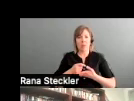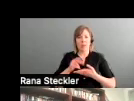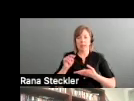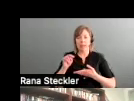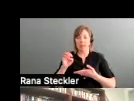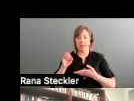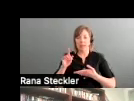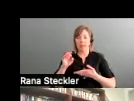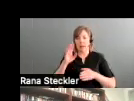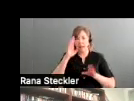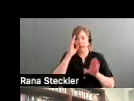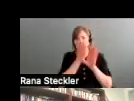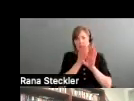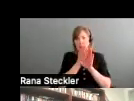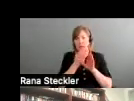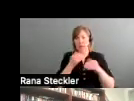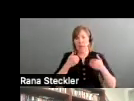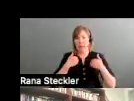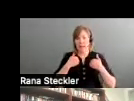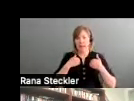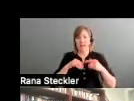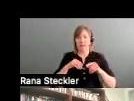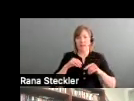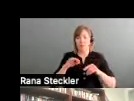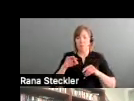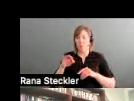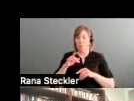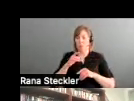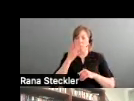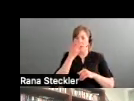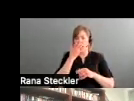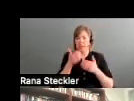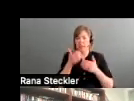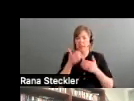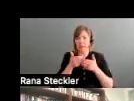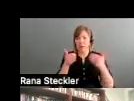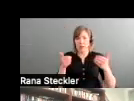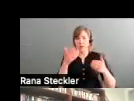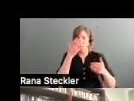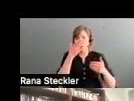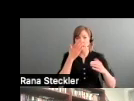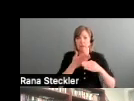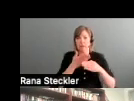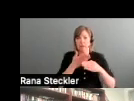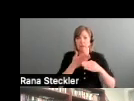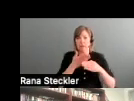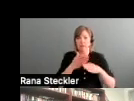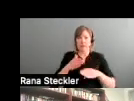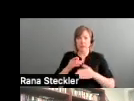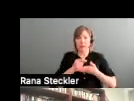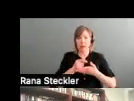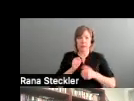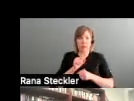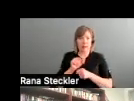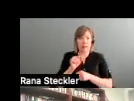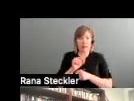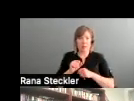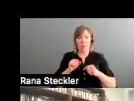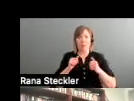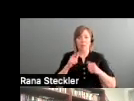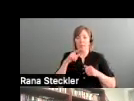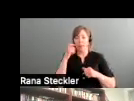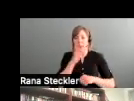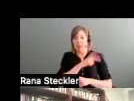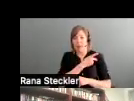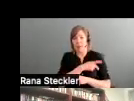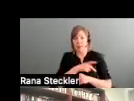psychiatrists had to thread, right? Framing racial segregation and a racial division of therapeutic labor, in which Black